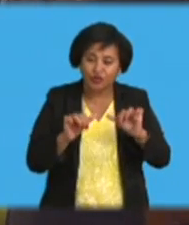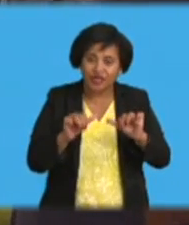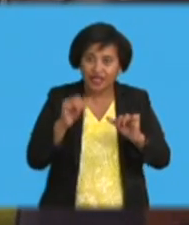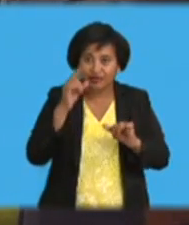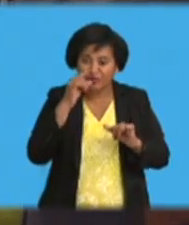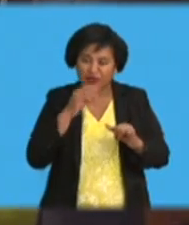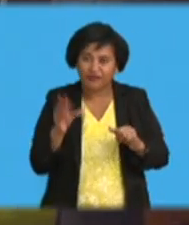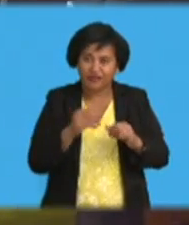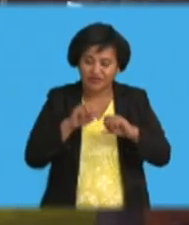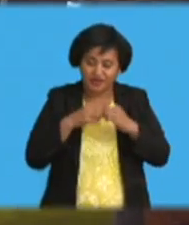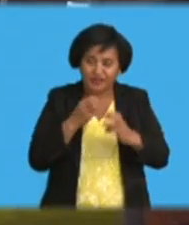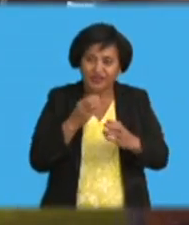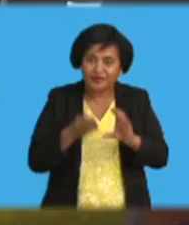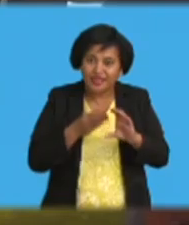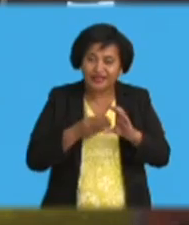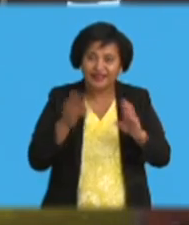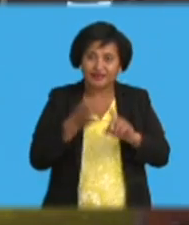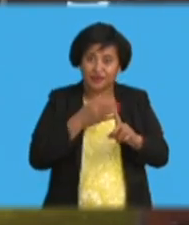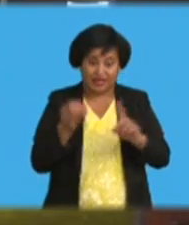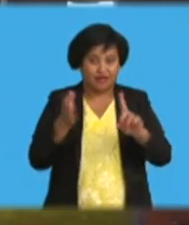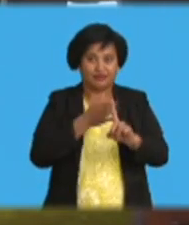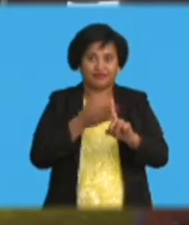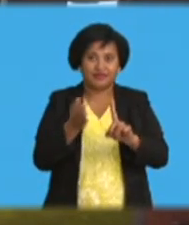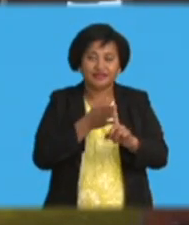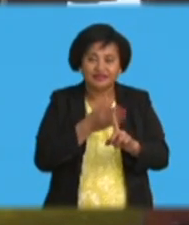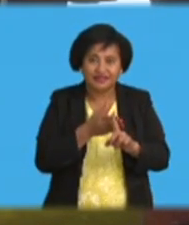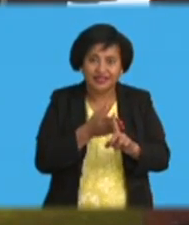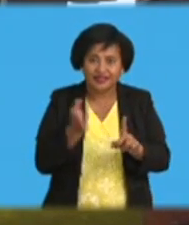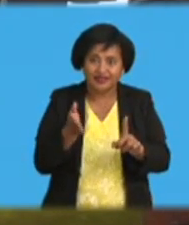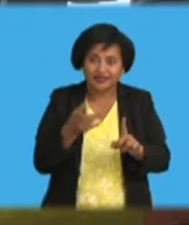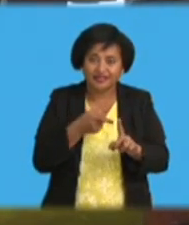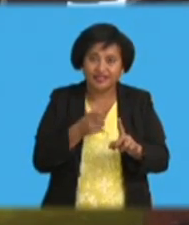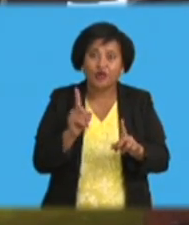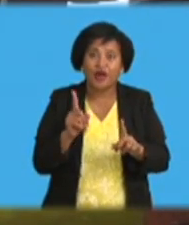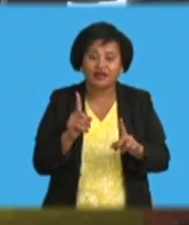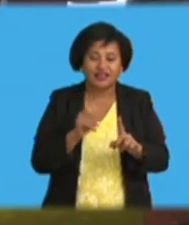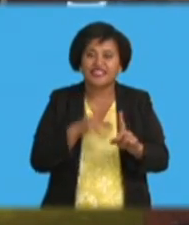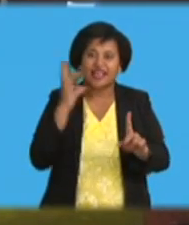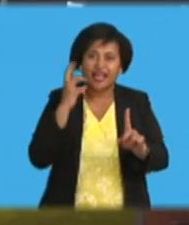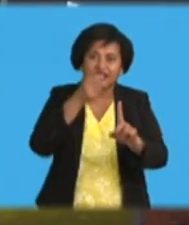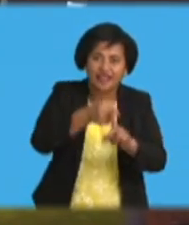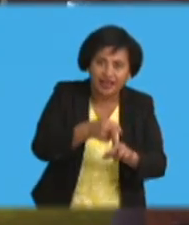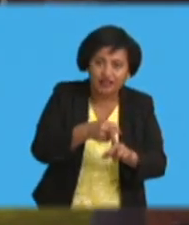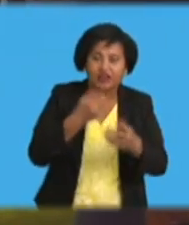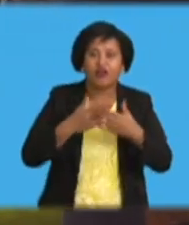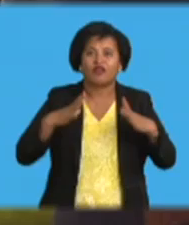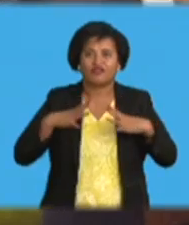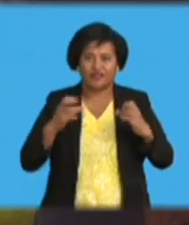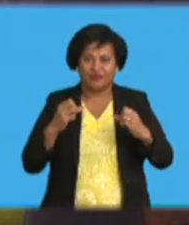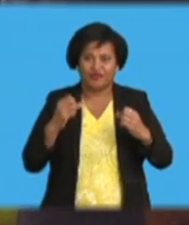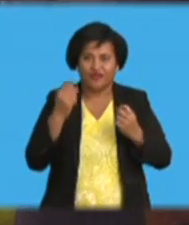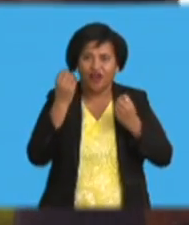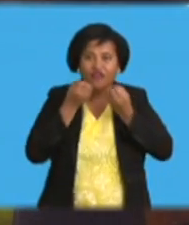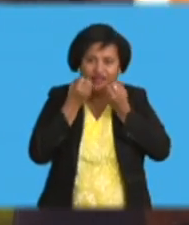media abuse, and I say again, Madam Speaker, abuse, is somehow the other an attack on freedom of expression. Many of these cries are